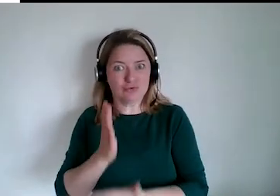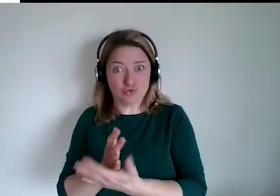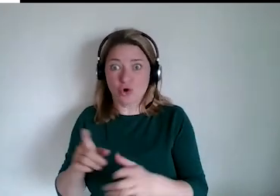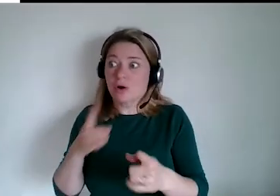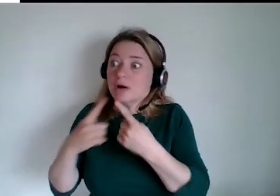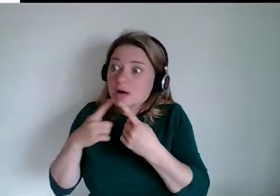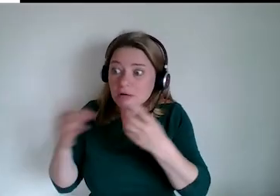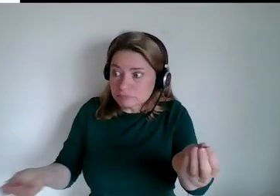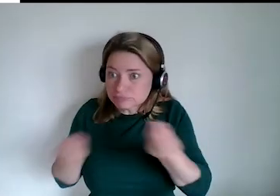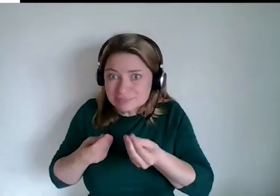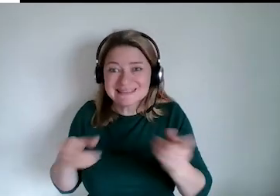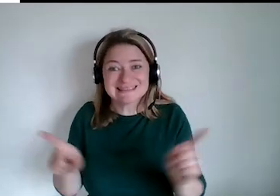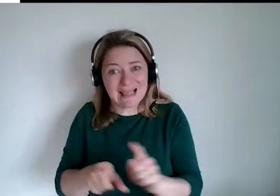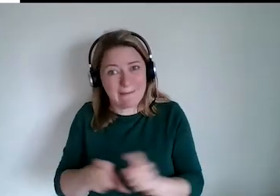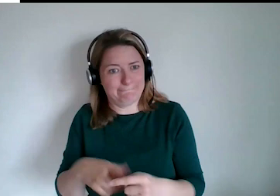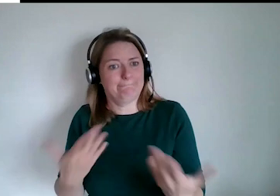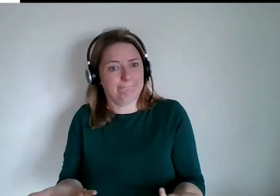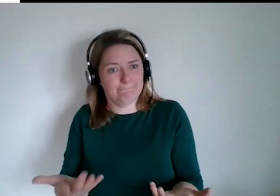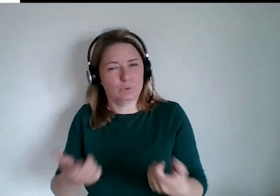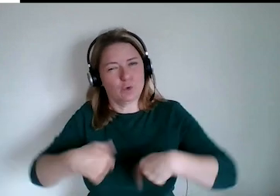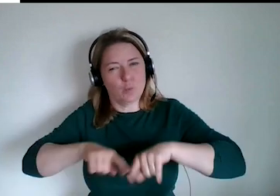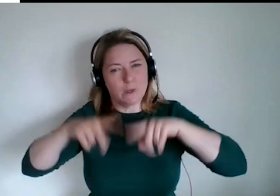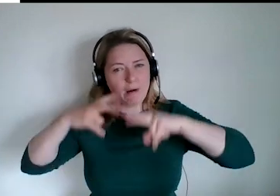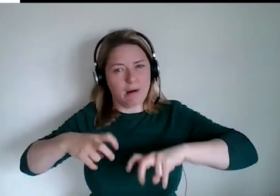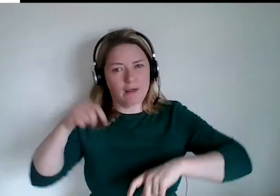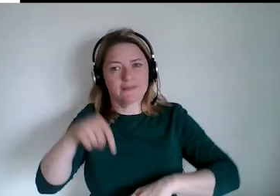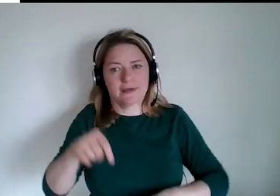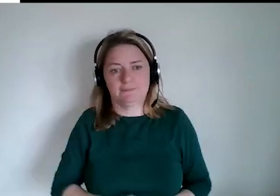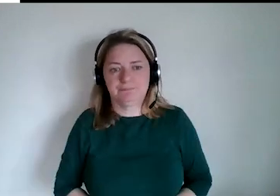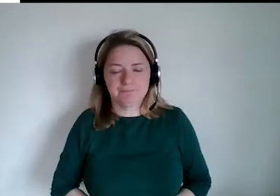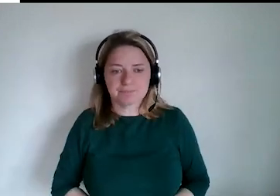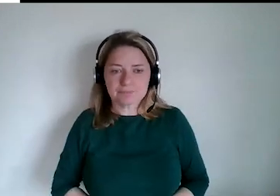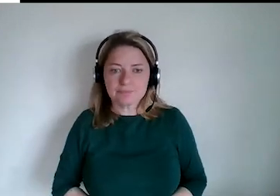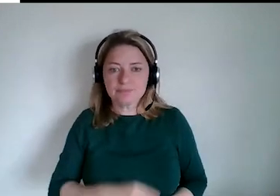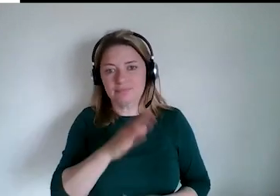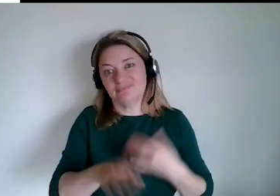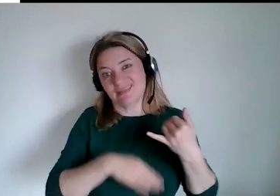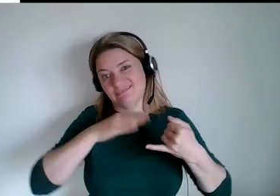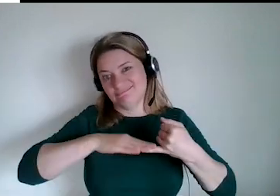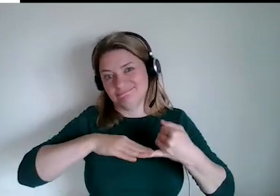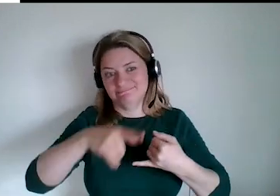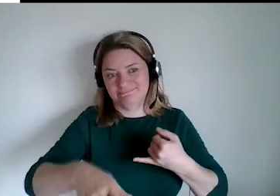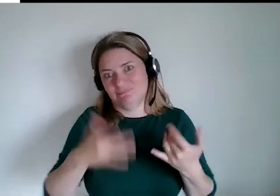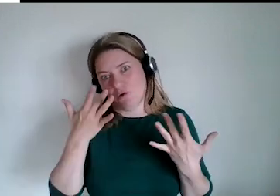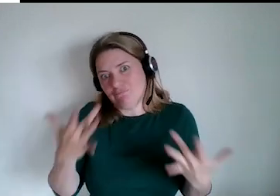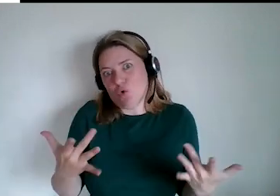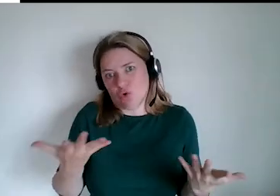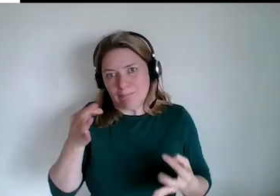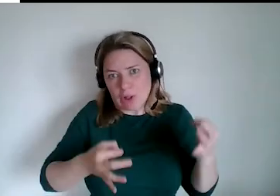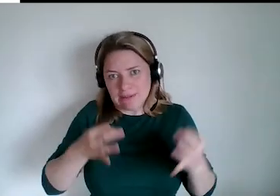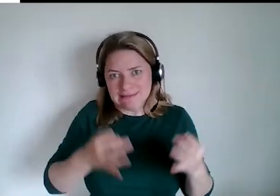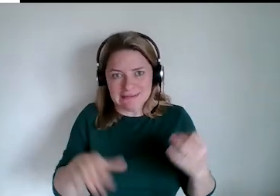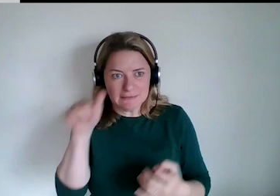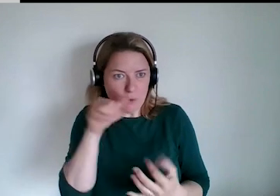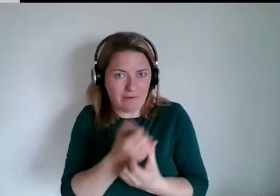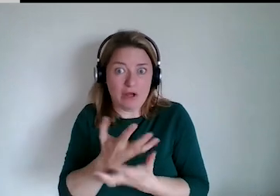nonsense in the days when we're trying to pull everything together. So we're working on that. And then, of course, politics, and there's a lot of